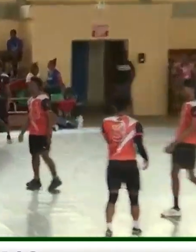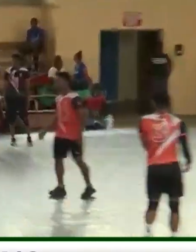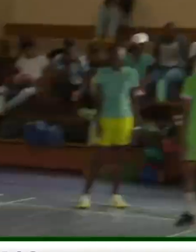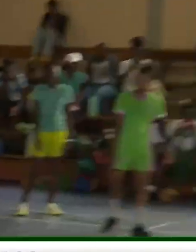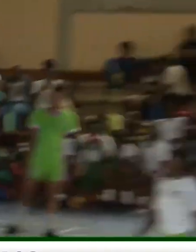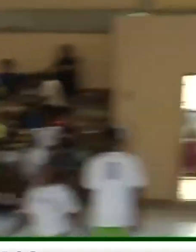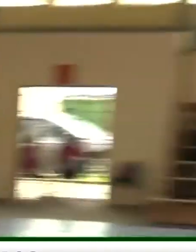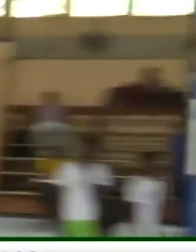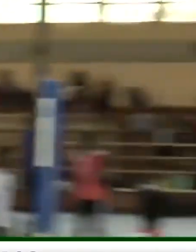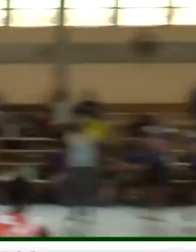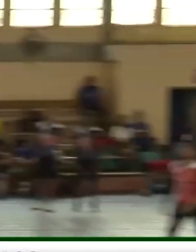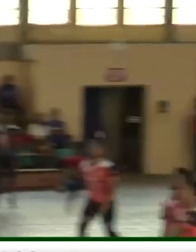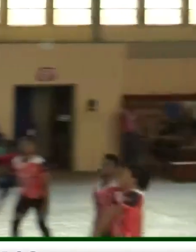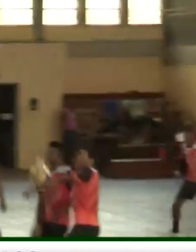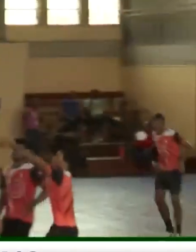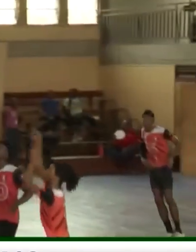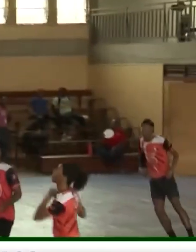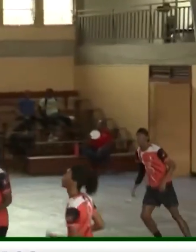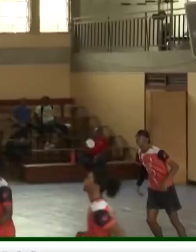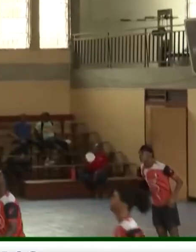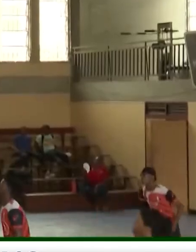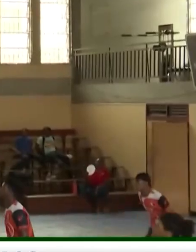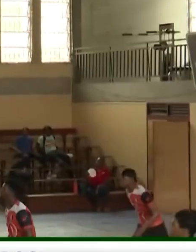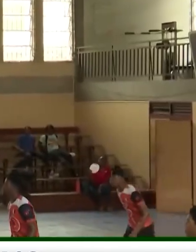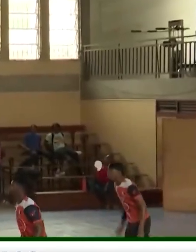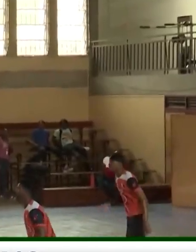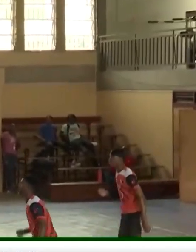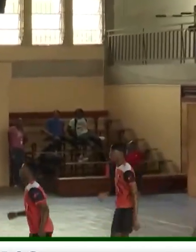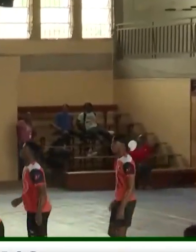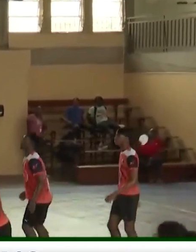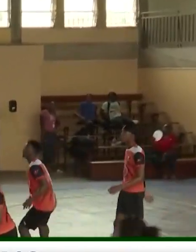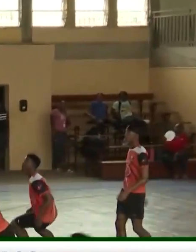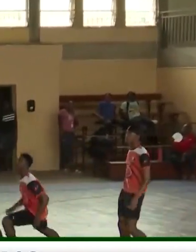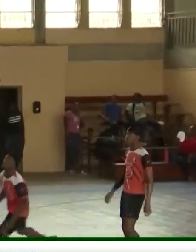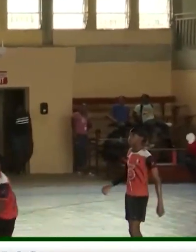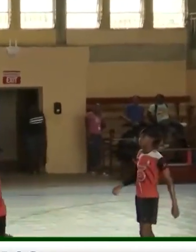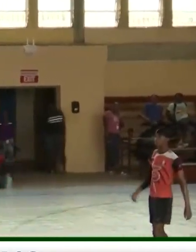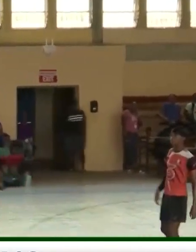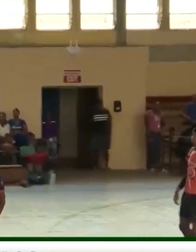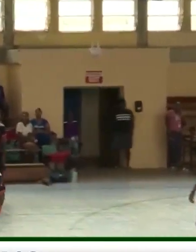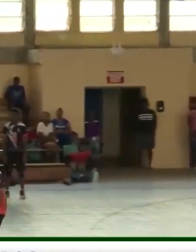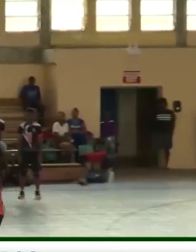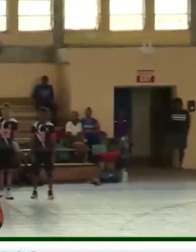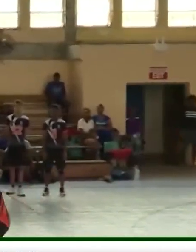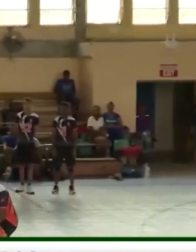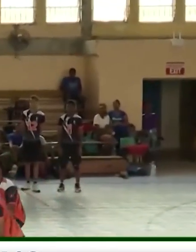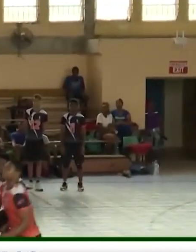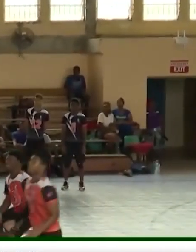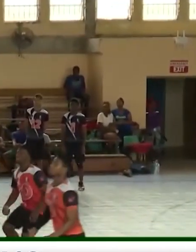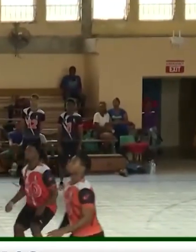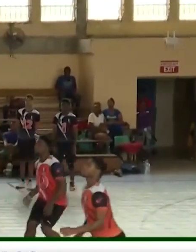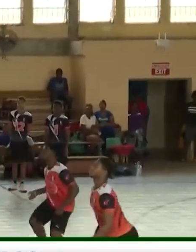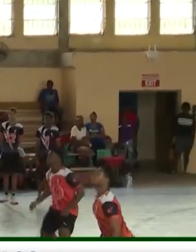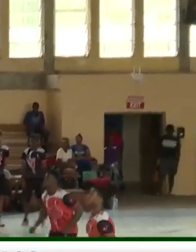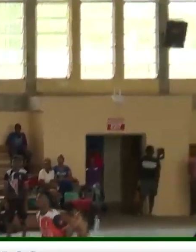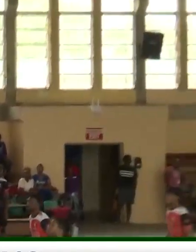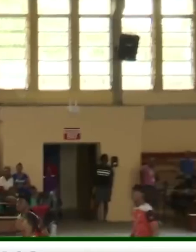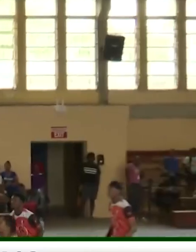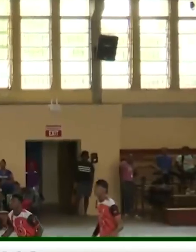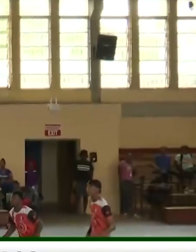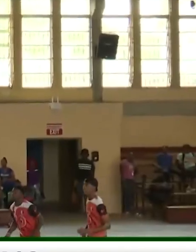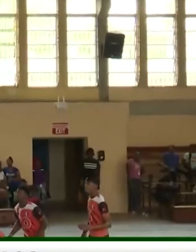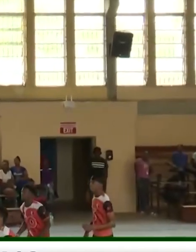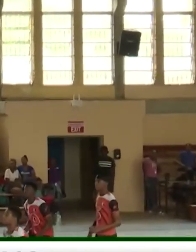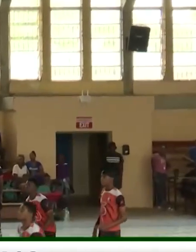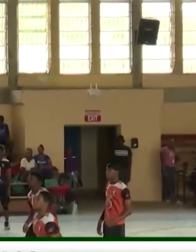again. St. George on serve again. This is a good rally from both sides, but it comes to an end as Mears opts for a cheeky